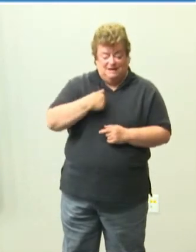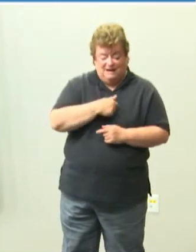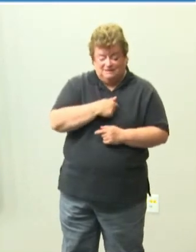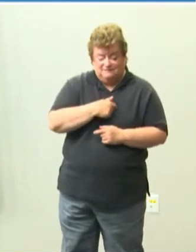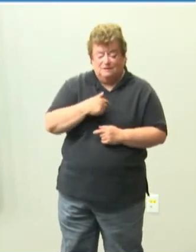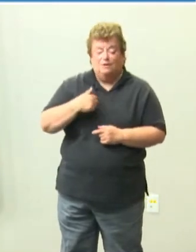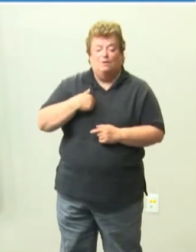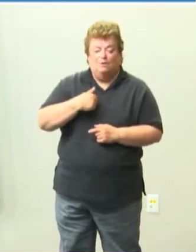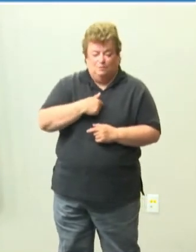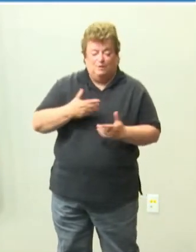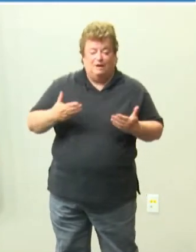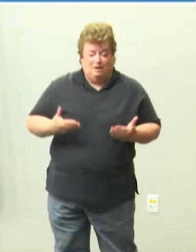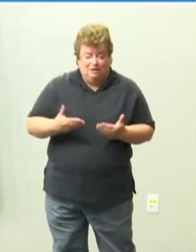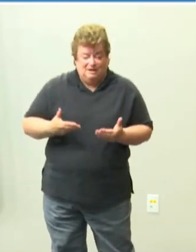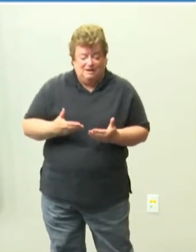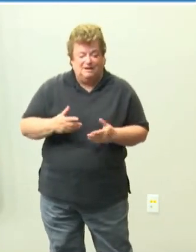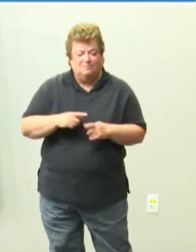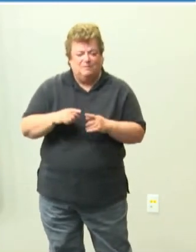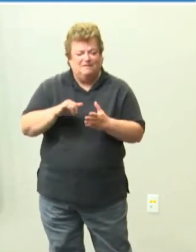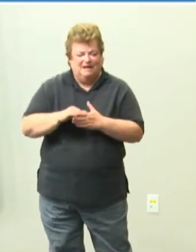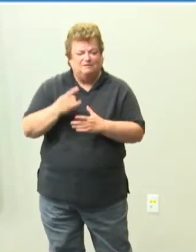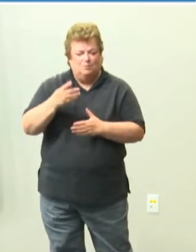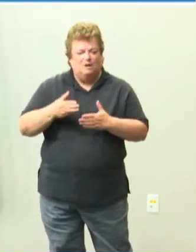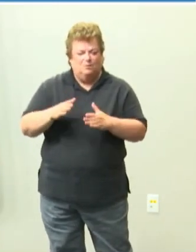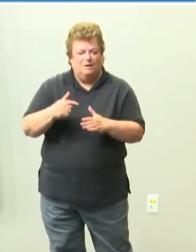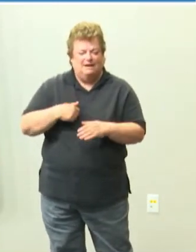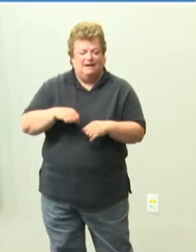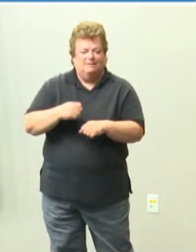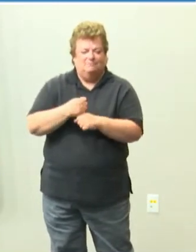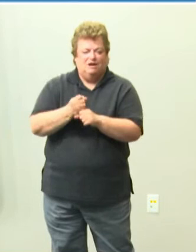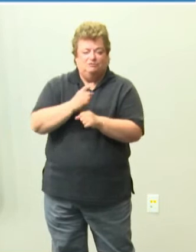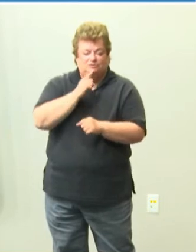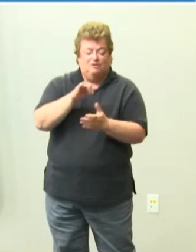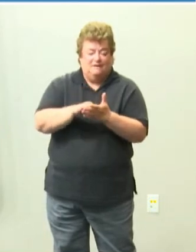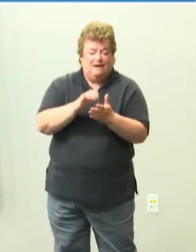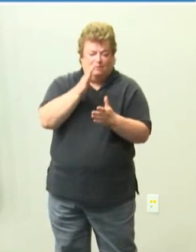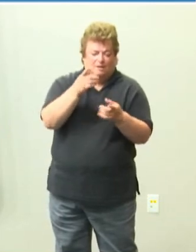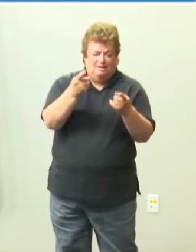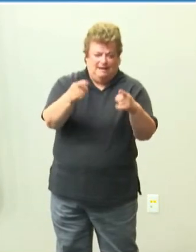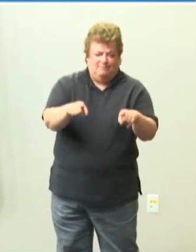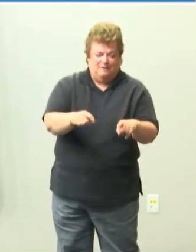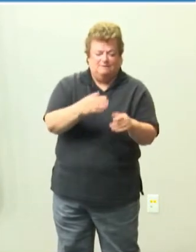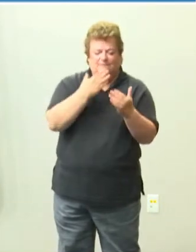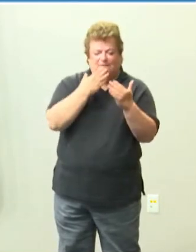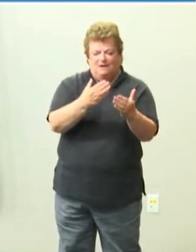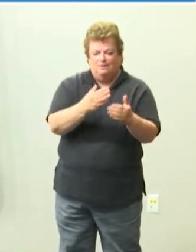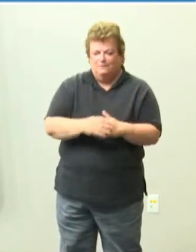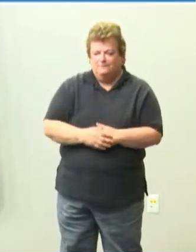one of the ways that we can make sure that that's happened. Thank you.